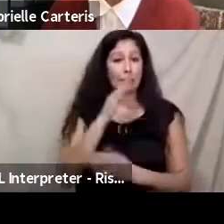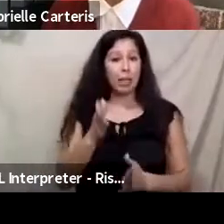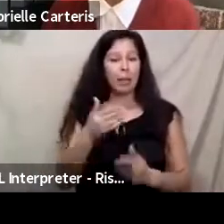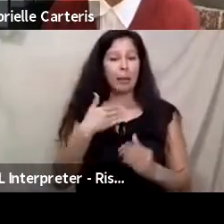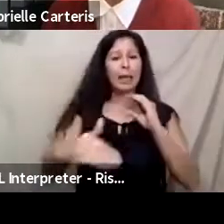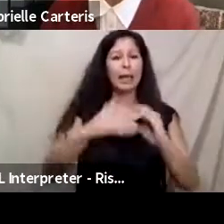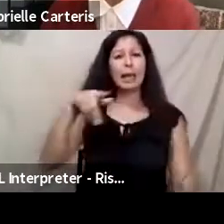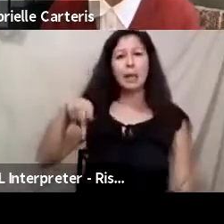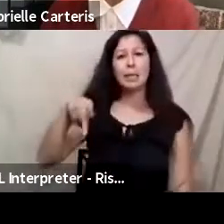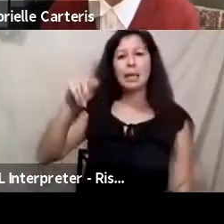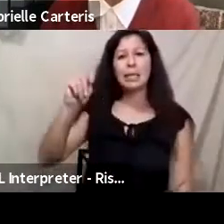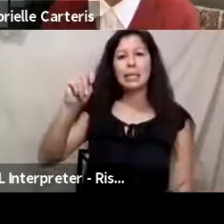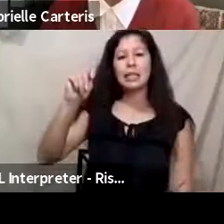email